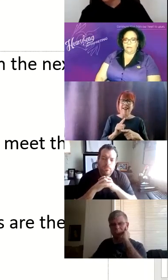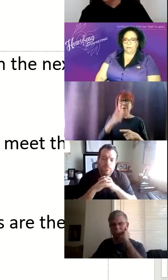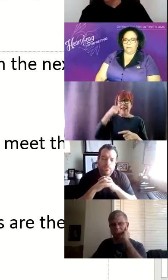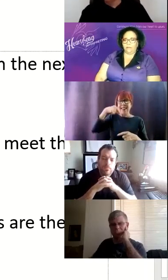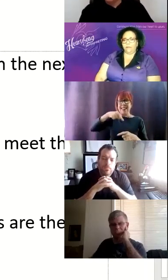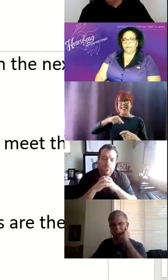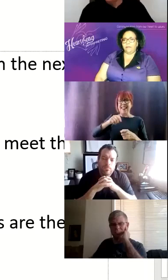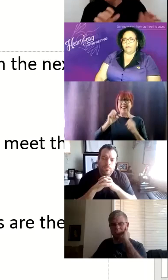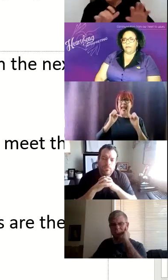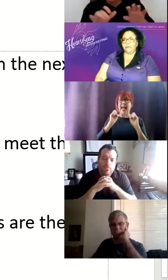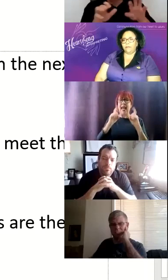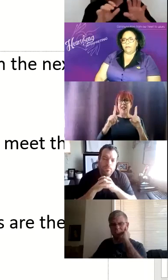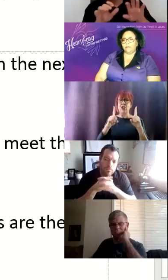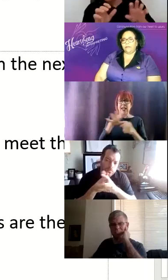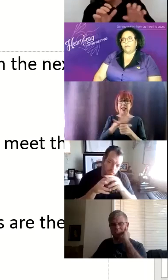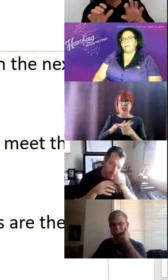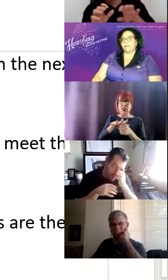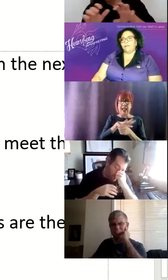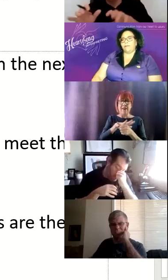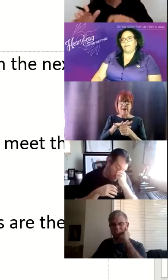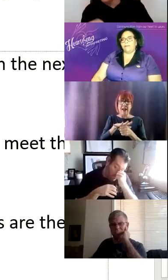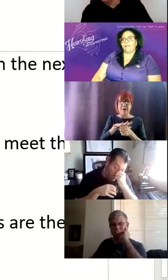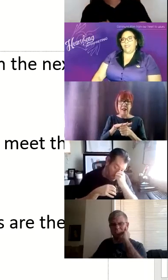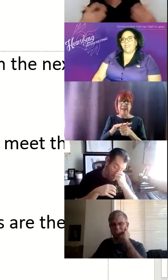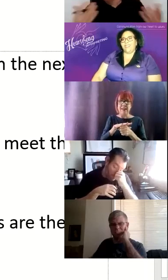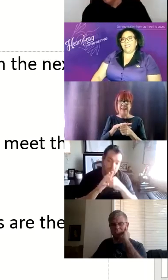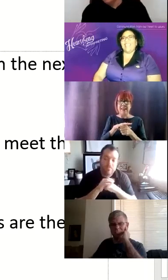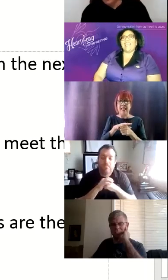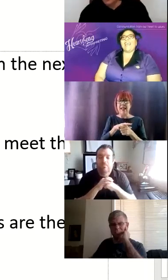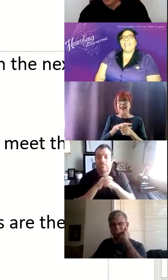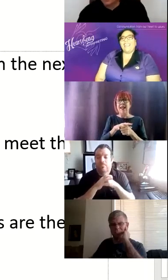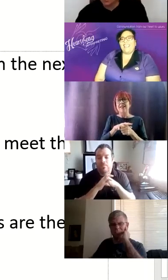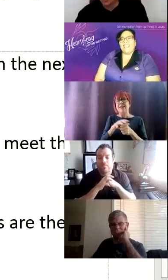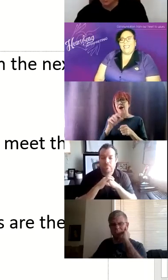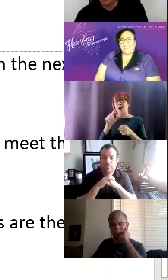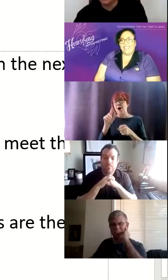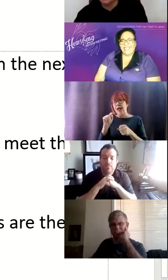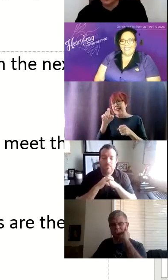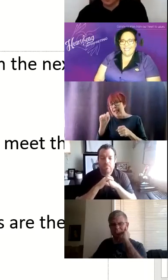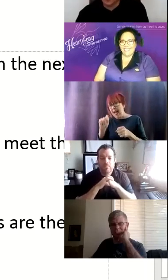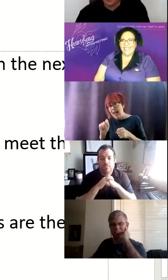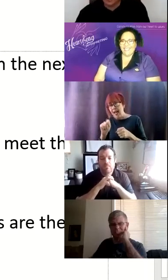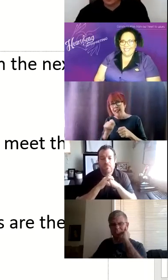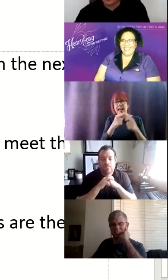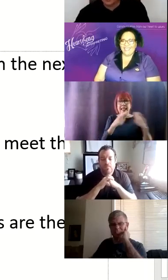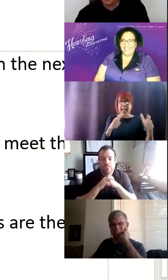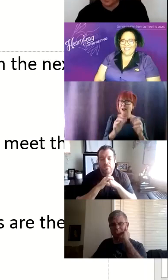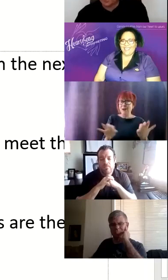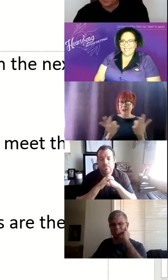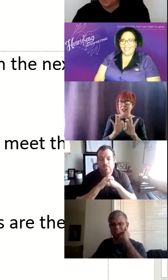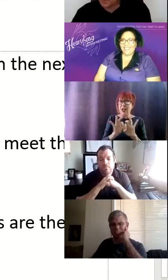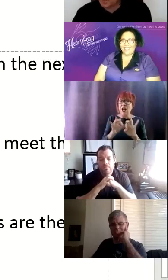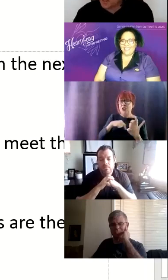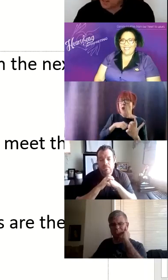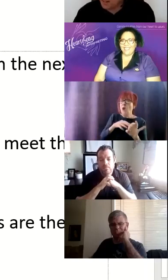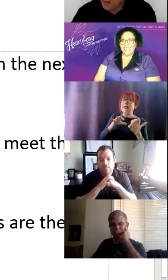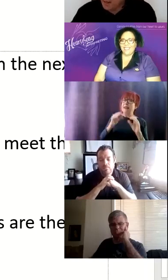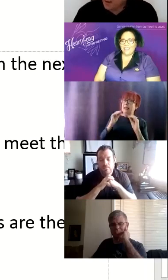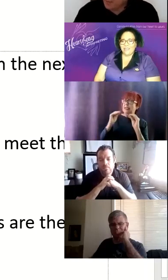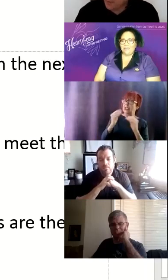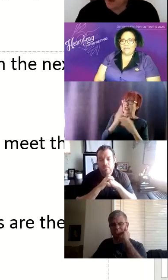of rather than text like language and things like that. So we do cover some of that to some